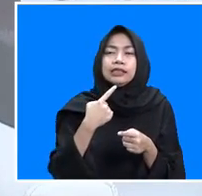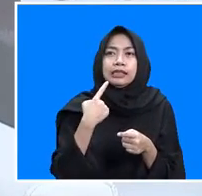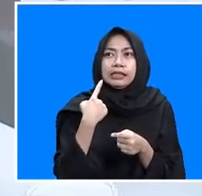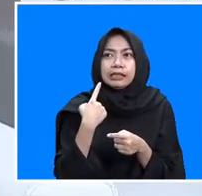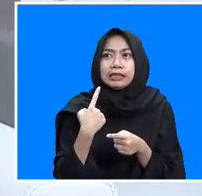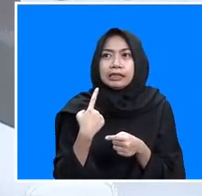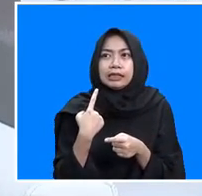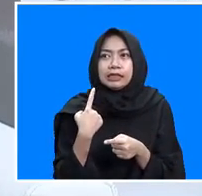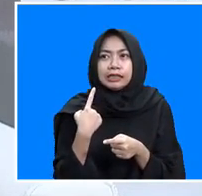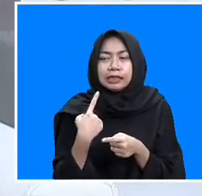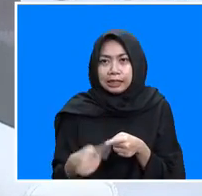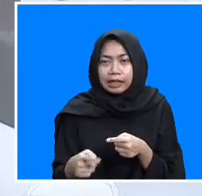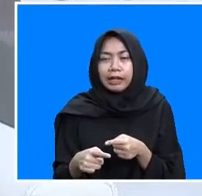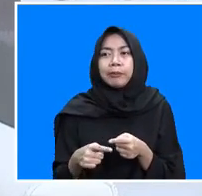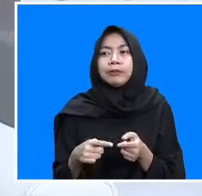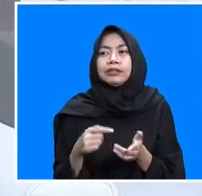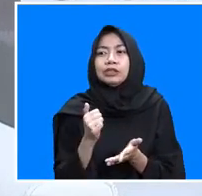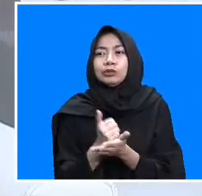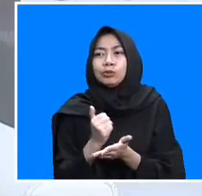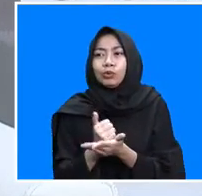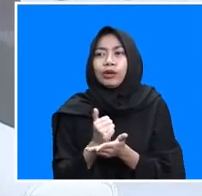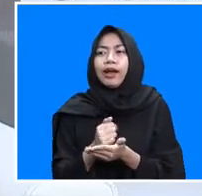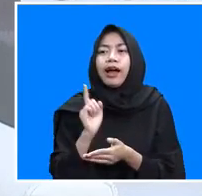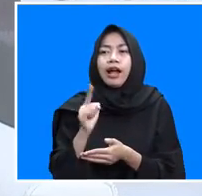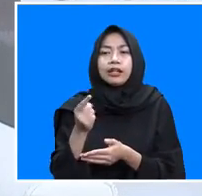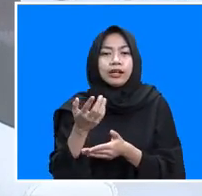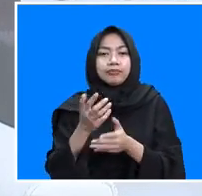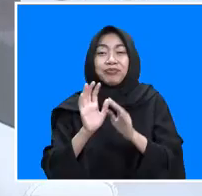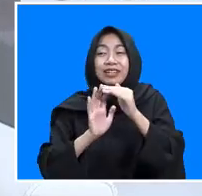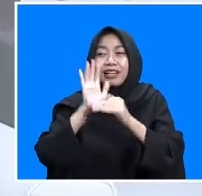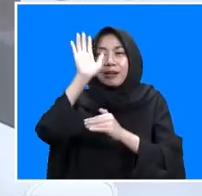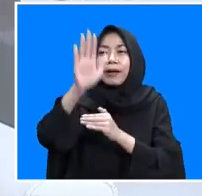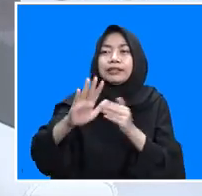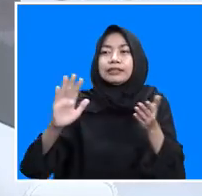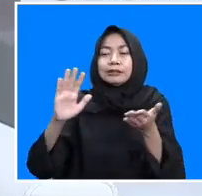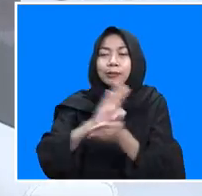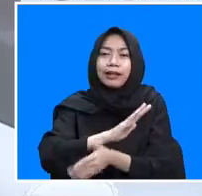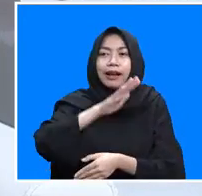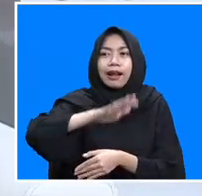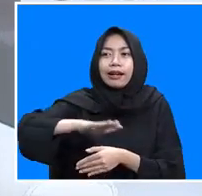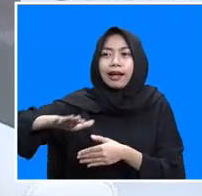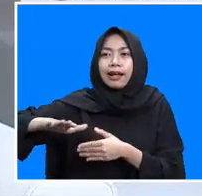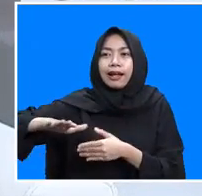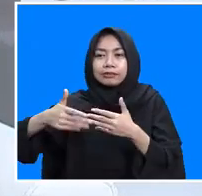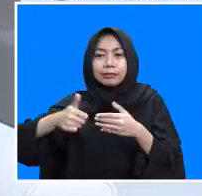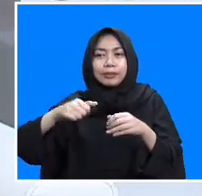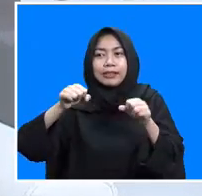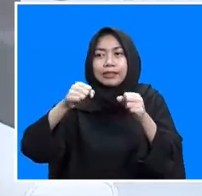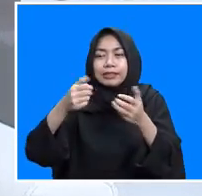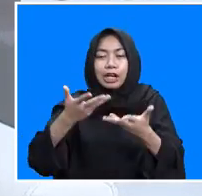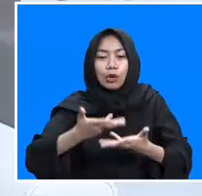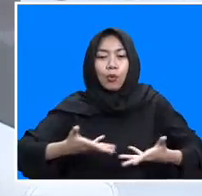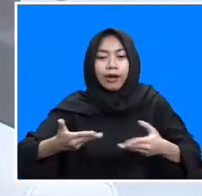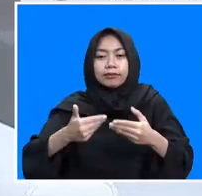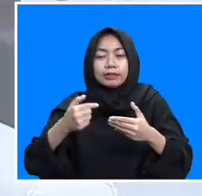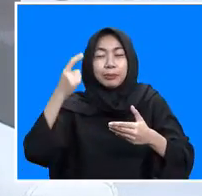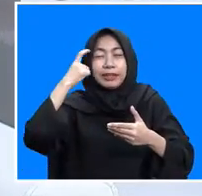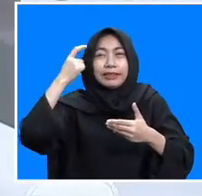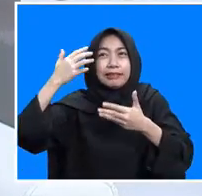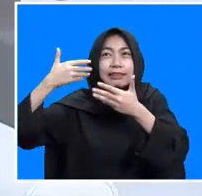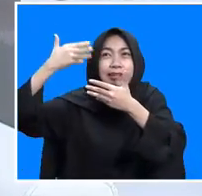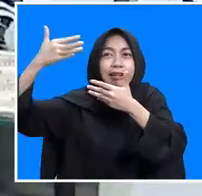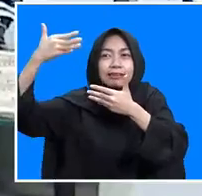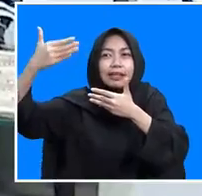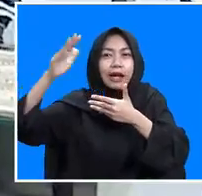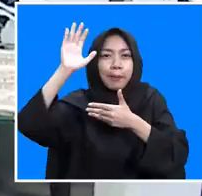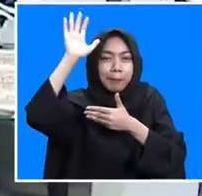a very significant equalizer mm-hmm. when it comes to actually children accessing mm-hmm. education and really flourishing in learning. Mm-hmm.